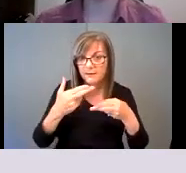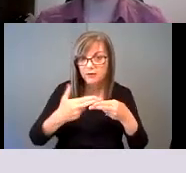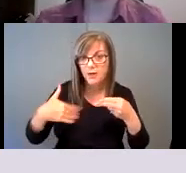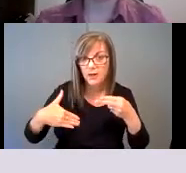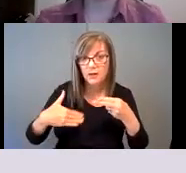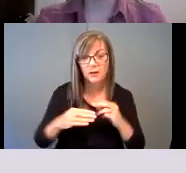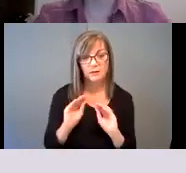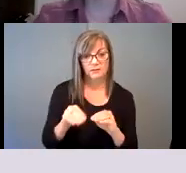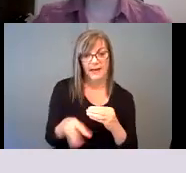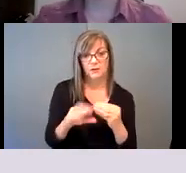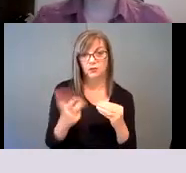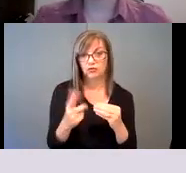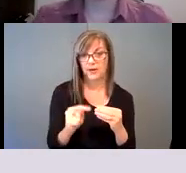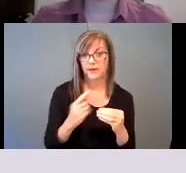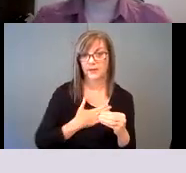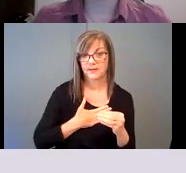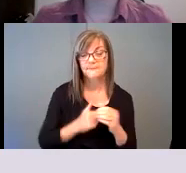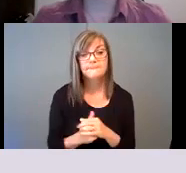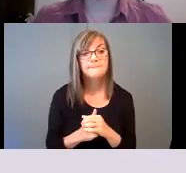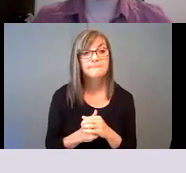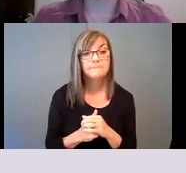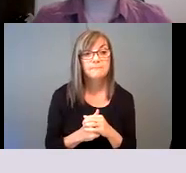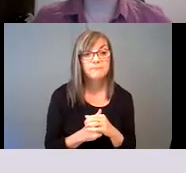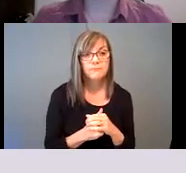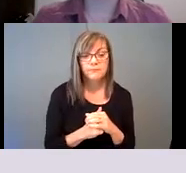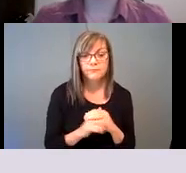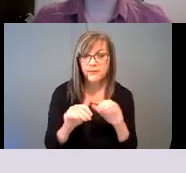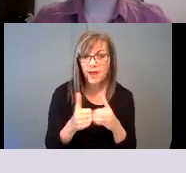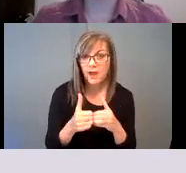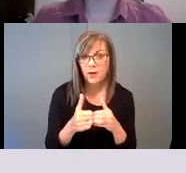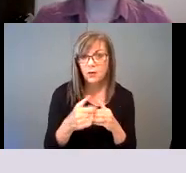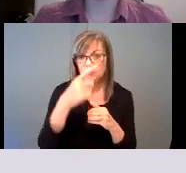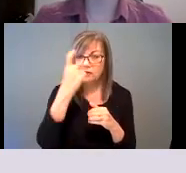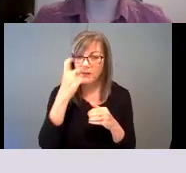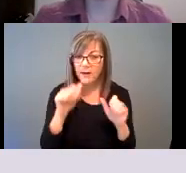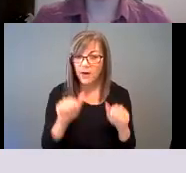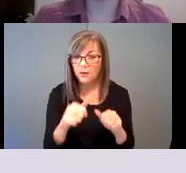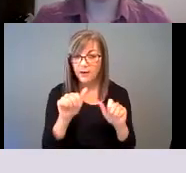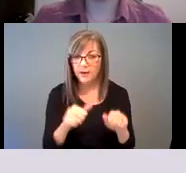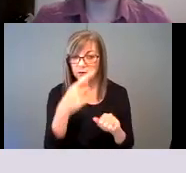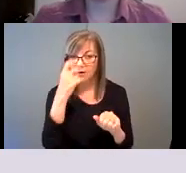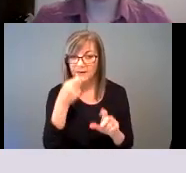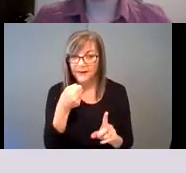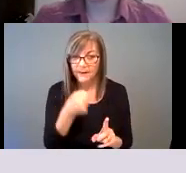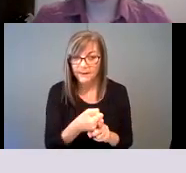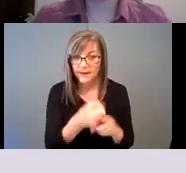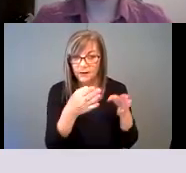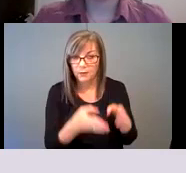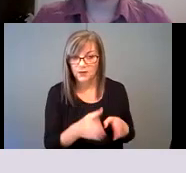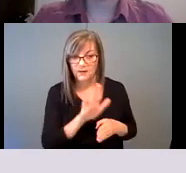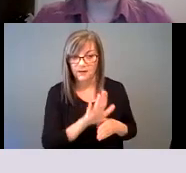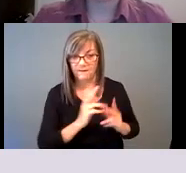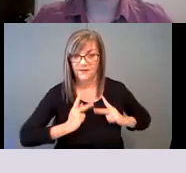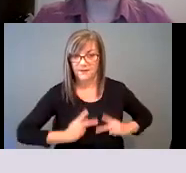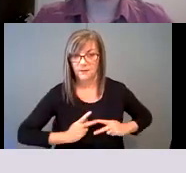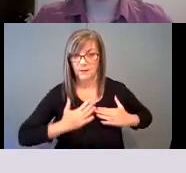throughout. So when we're thinking about how does trauma, or how could trauma impact someone physically, injuries,